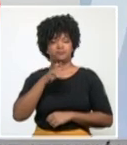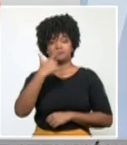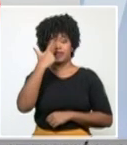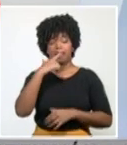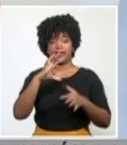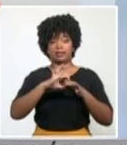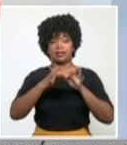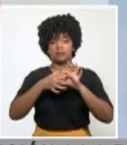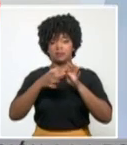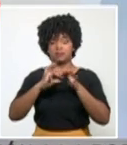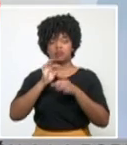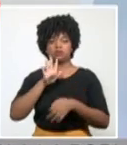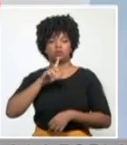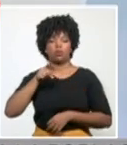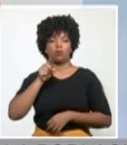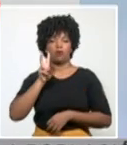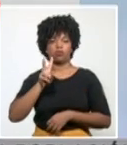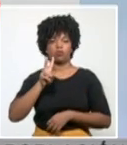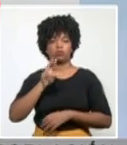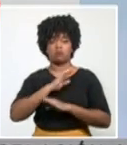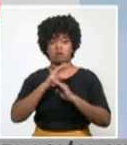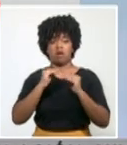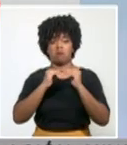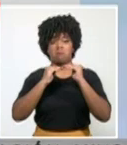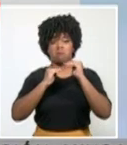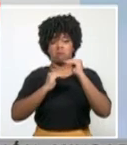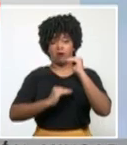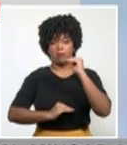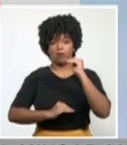and Artemisa 5.2%.